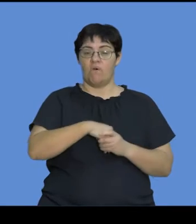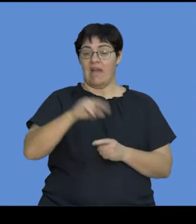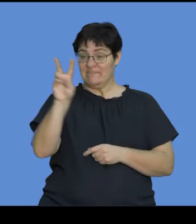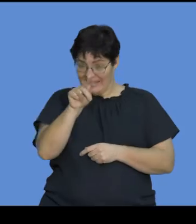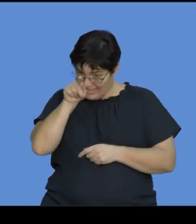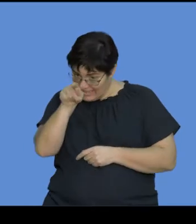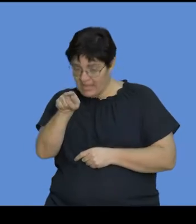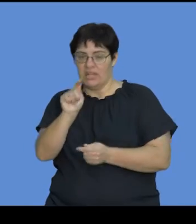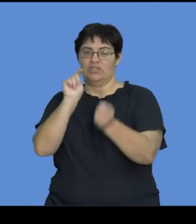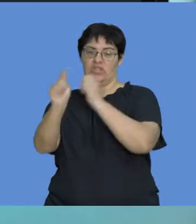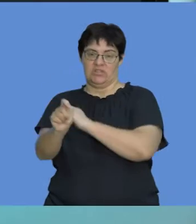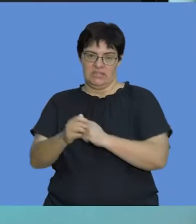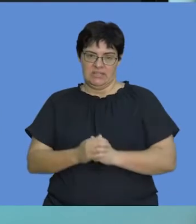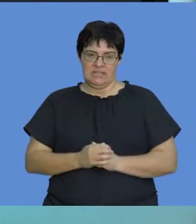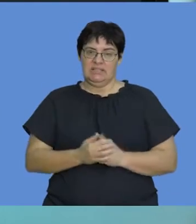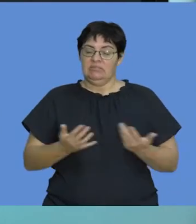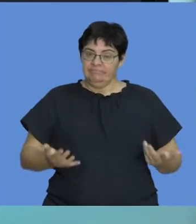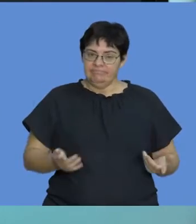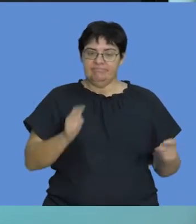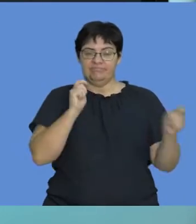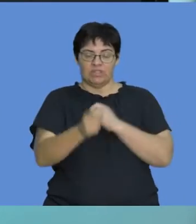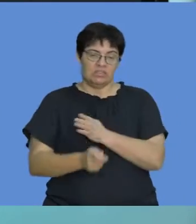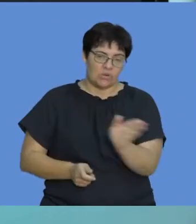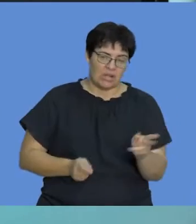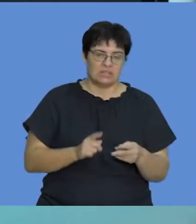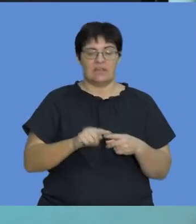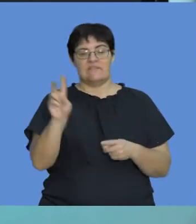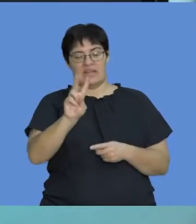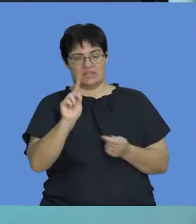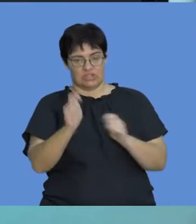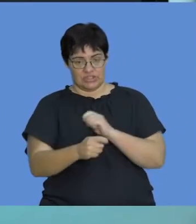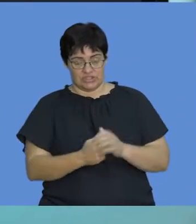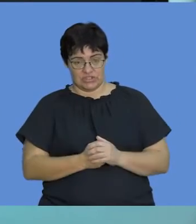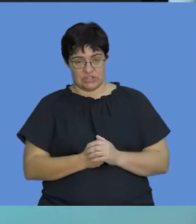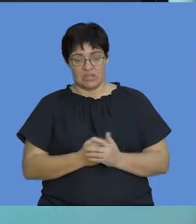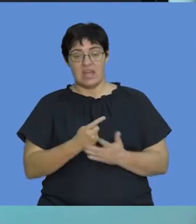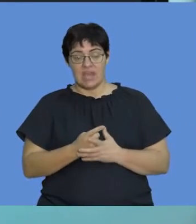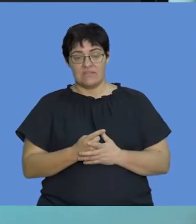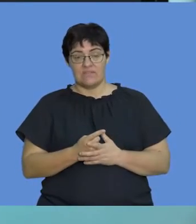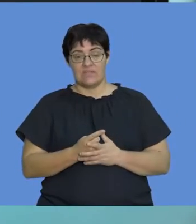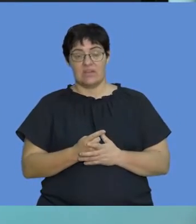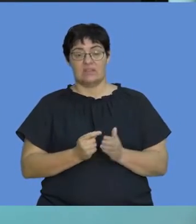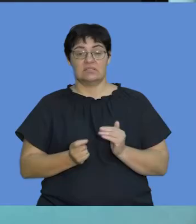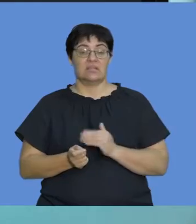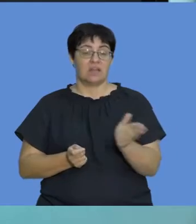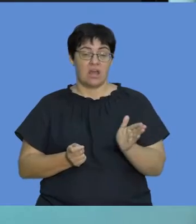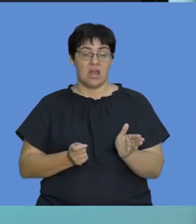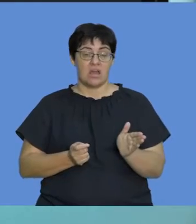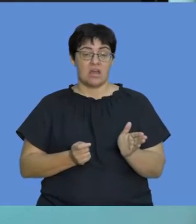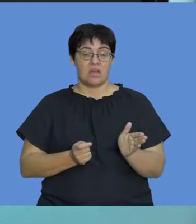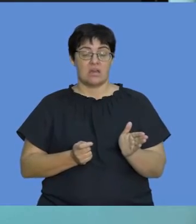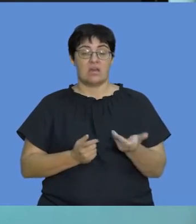involve the vector changing, okay? So a change in direction changes the vector. And in fact, when you change the direction